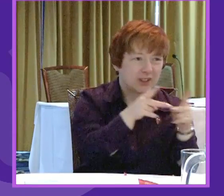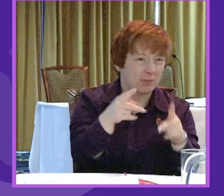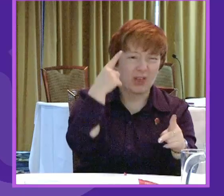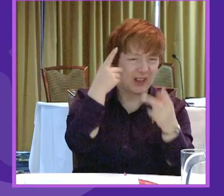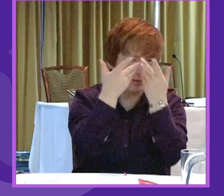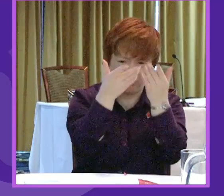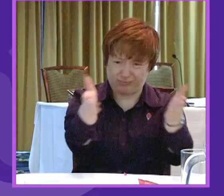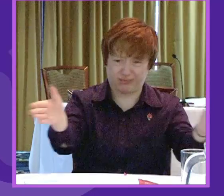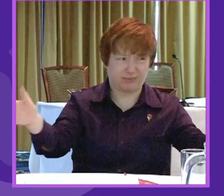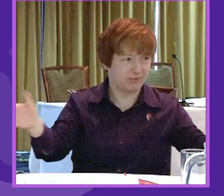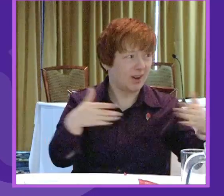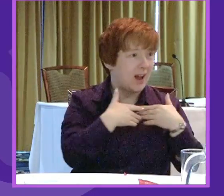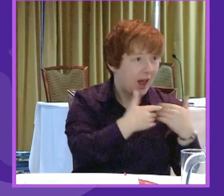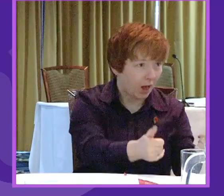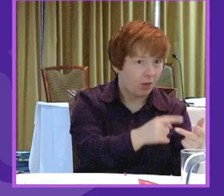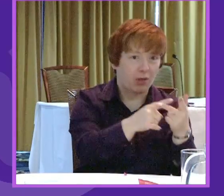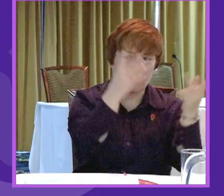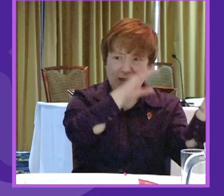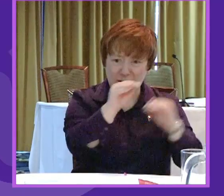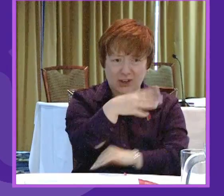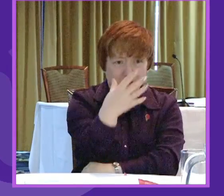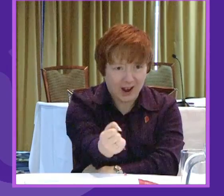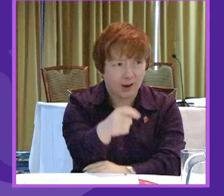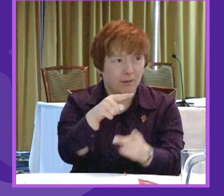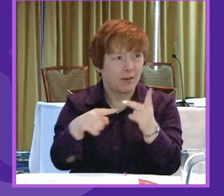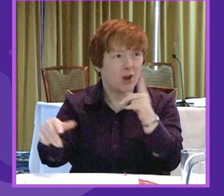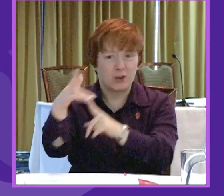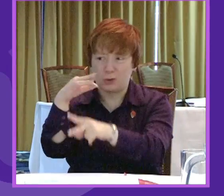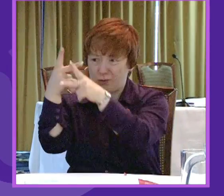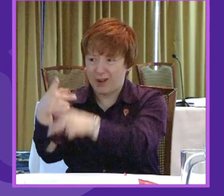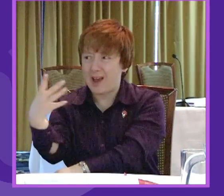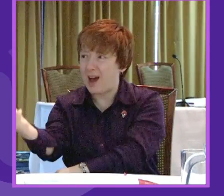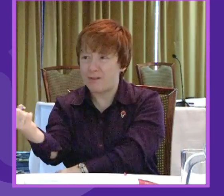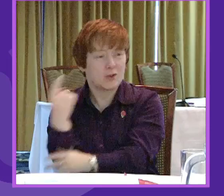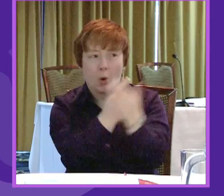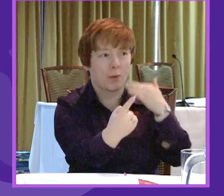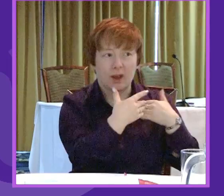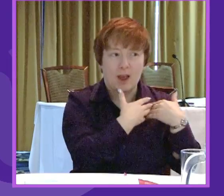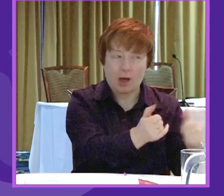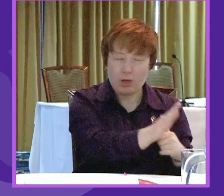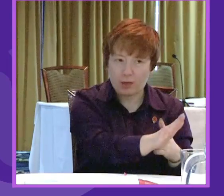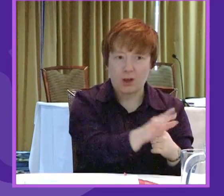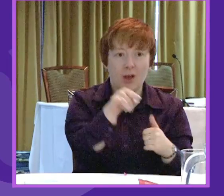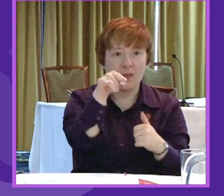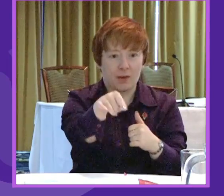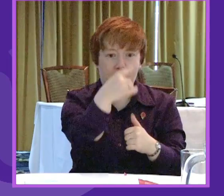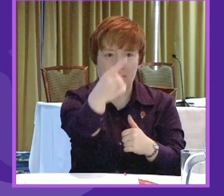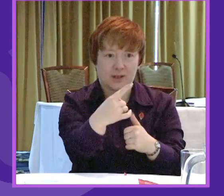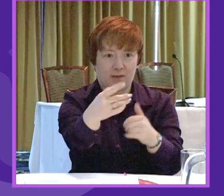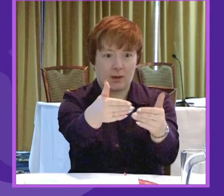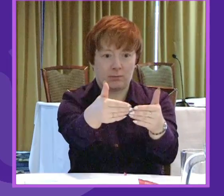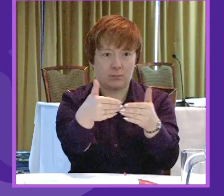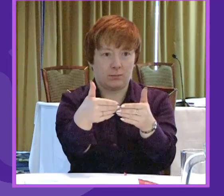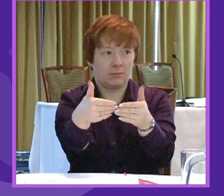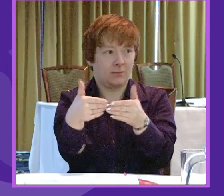system, it's wider than, it's in the social care system, it's in education, who are all retracting their